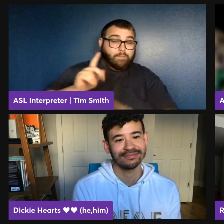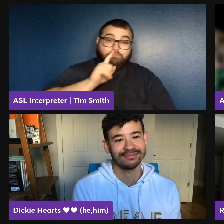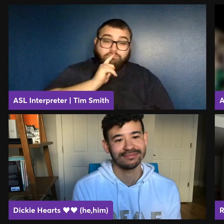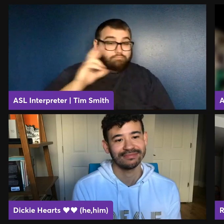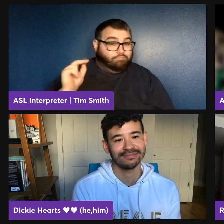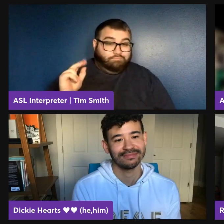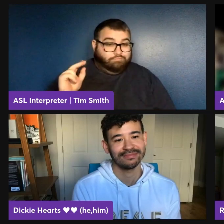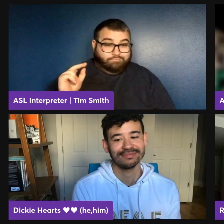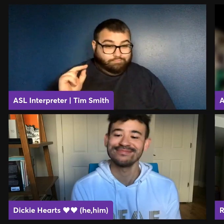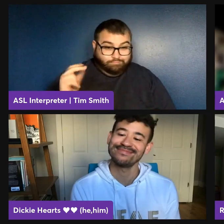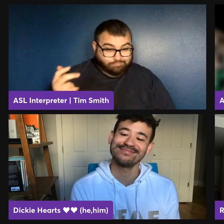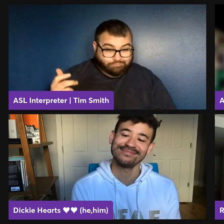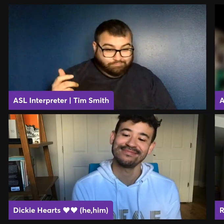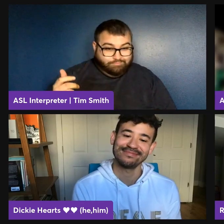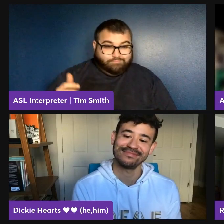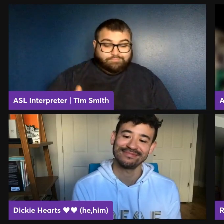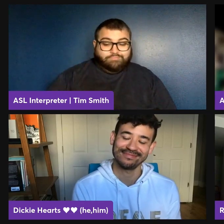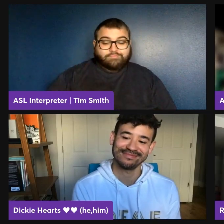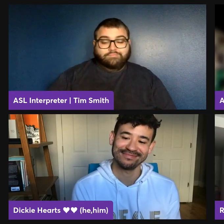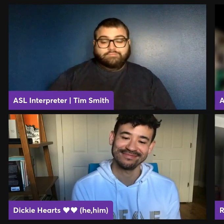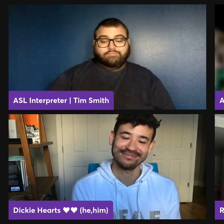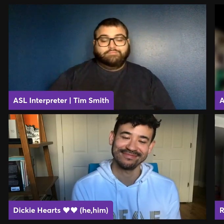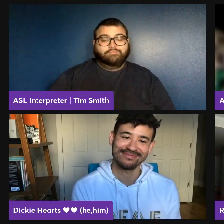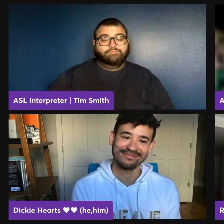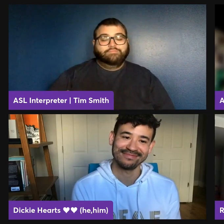voices. And